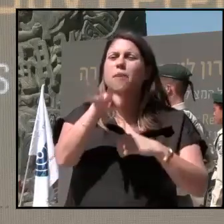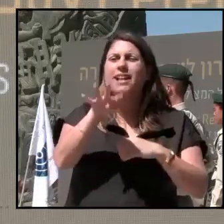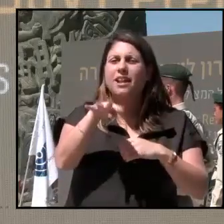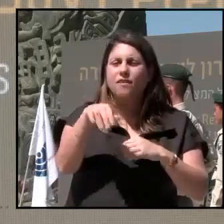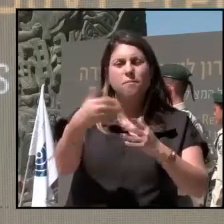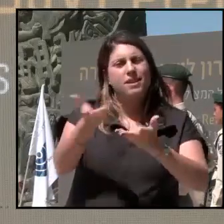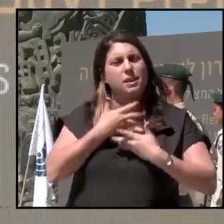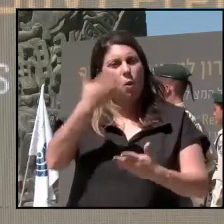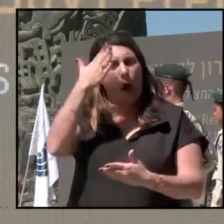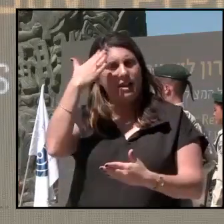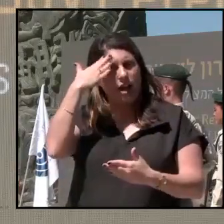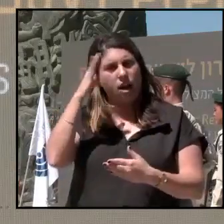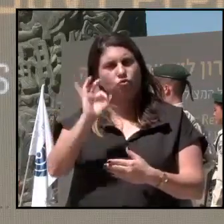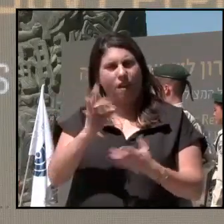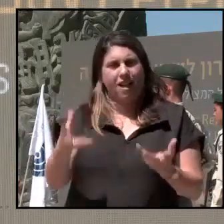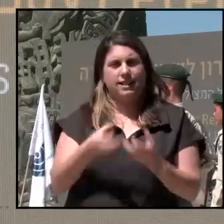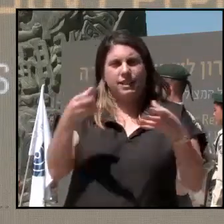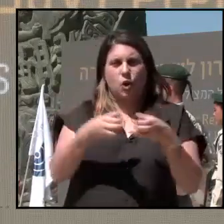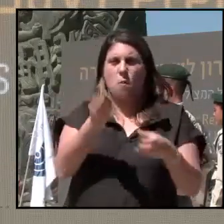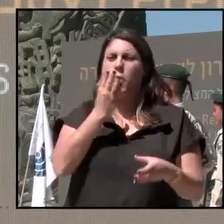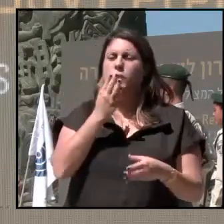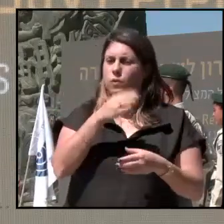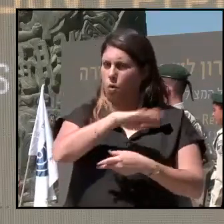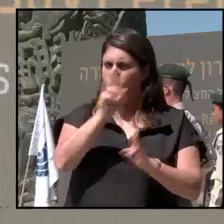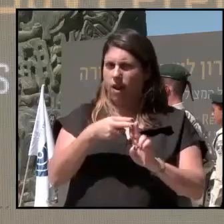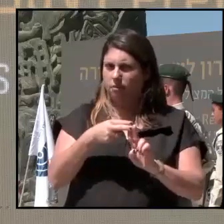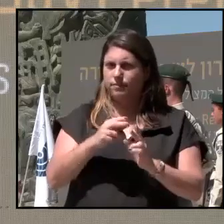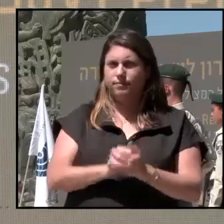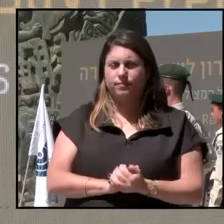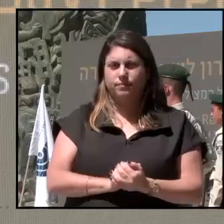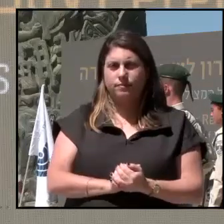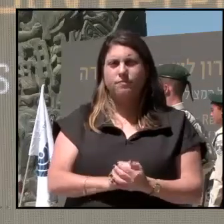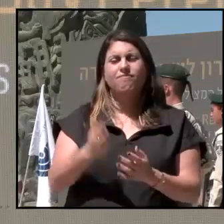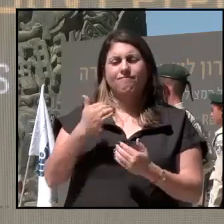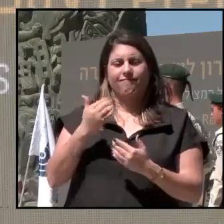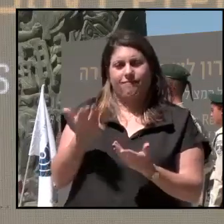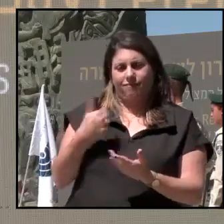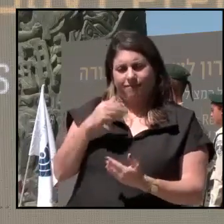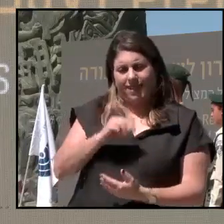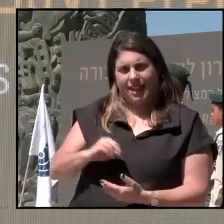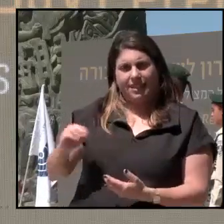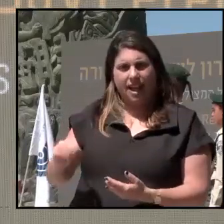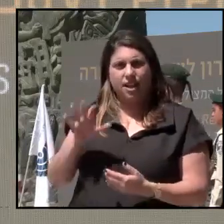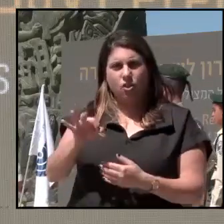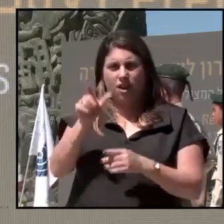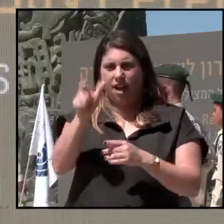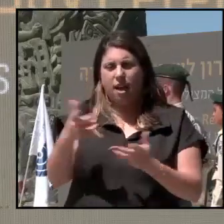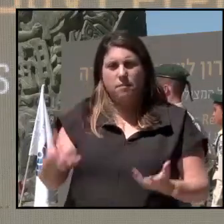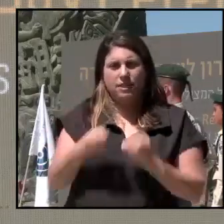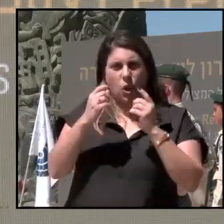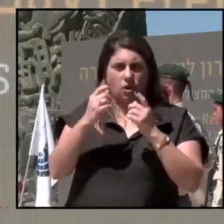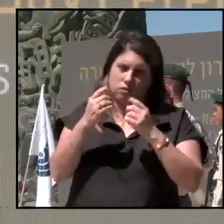as writers among the nation. As a grandchild of survivor, I personally owe life to one of them.